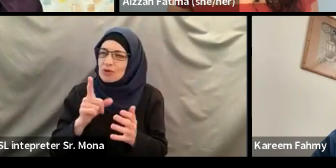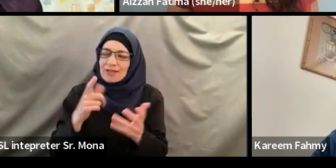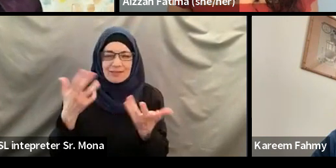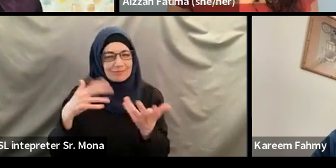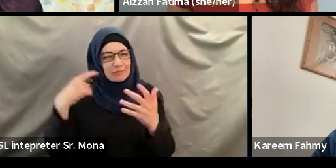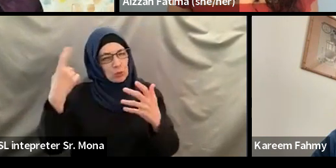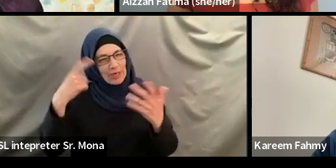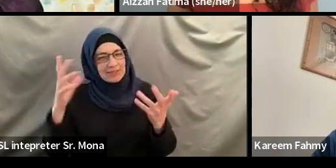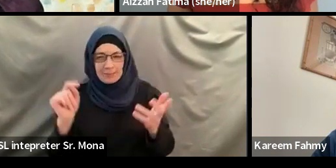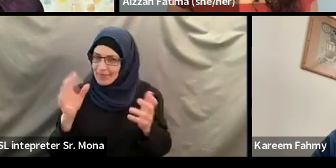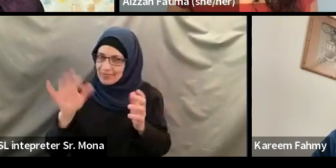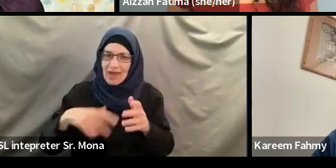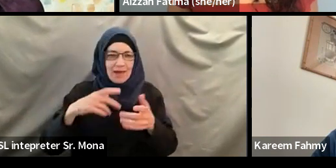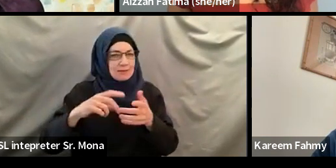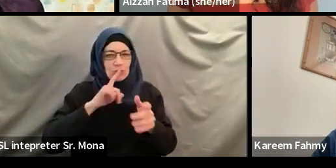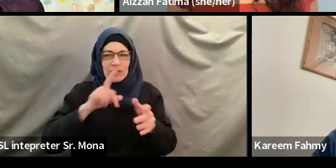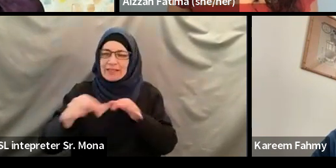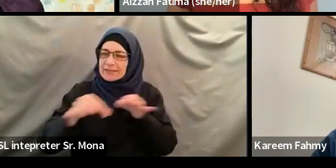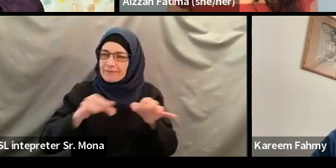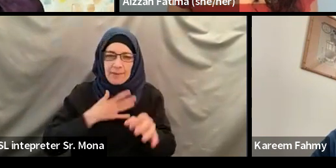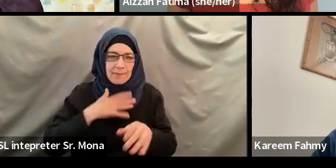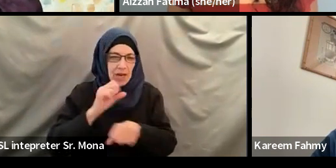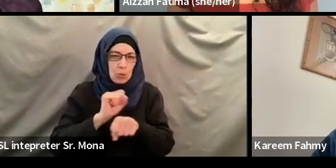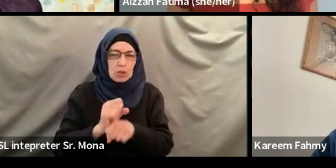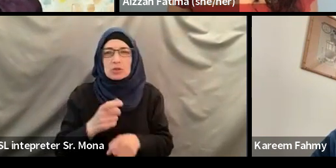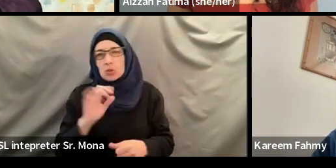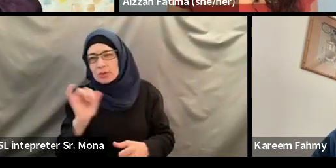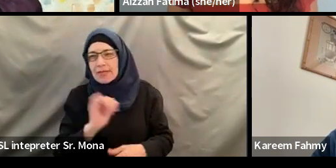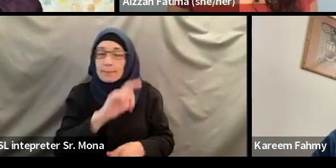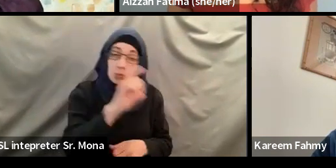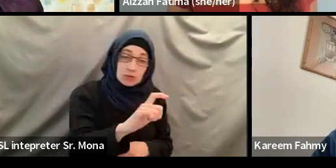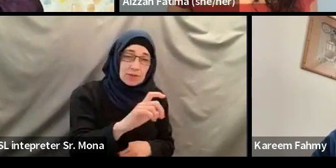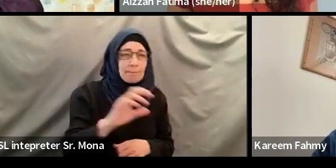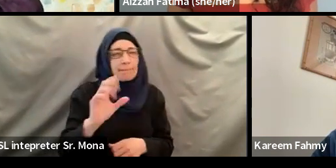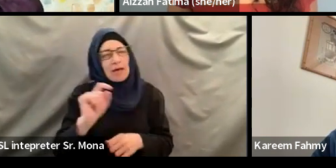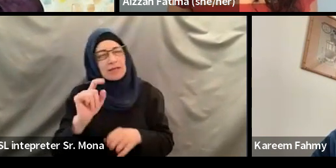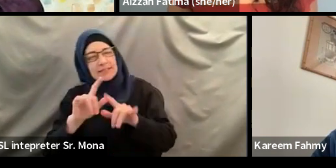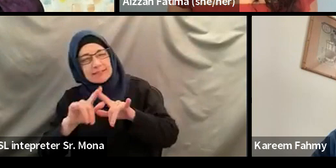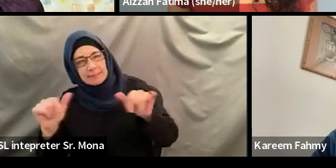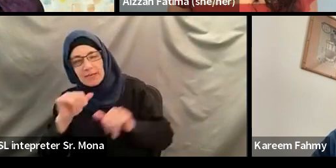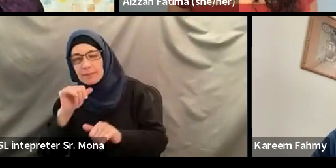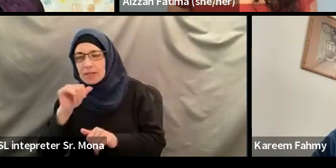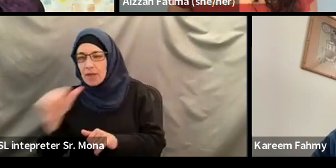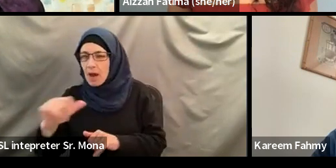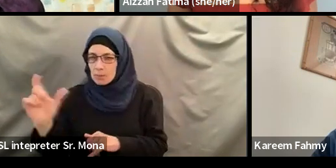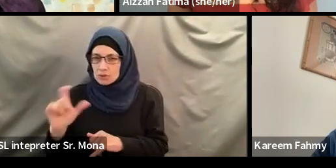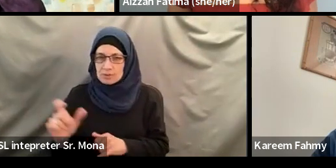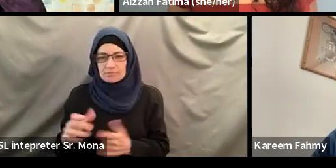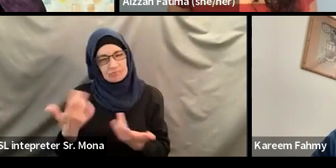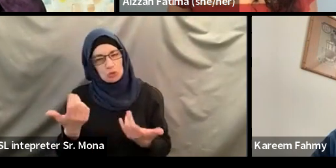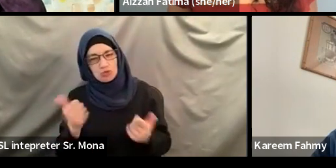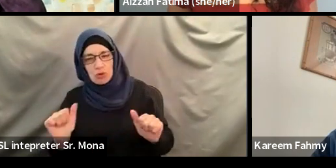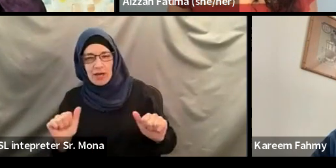Muslim. And in another way, it's really not Muslim. And so trying to navigate that is sort of my sweet spot.